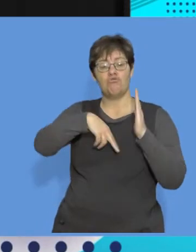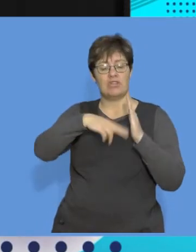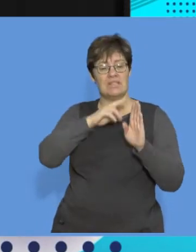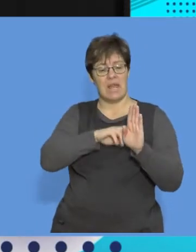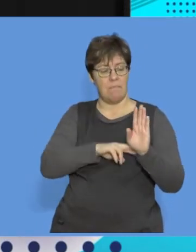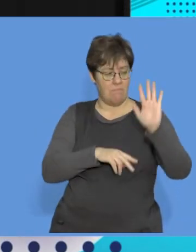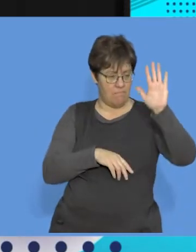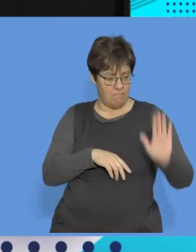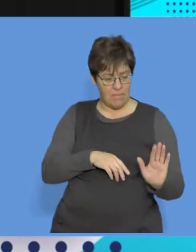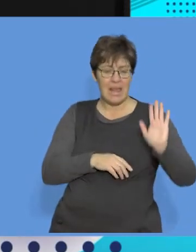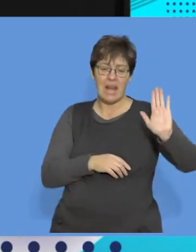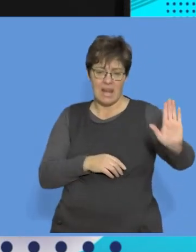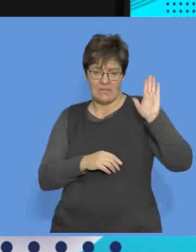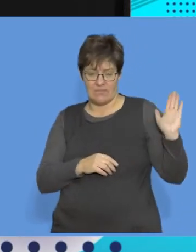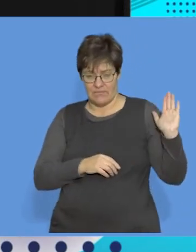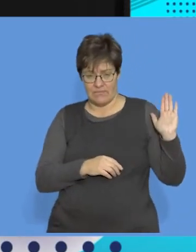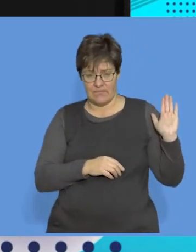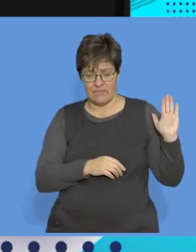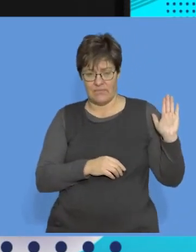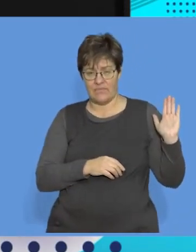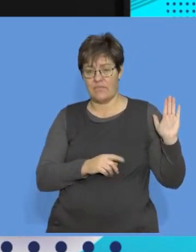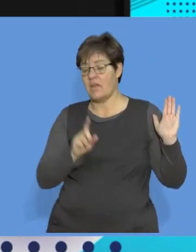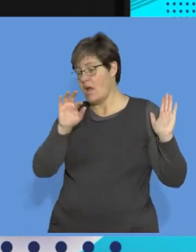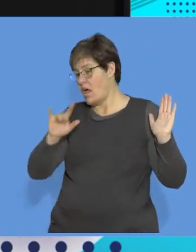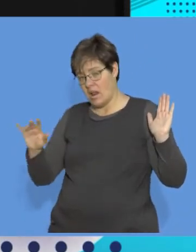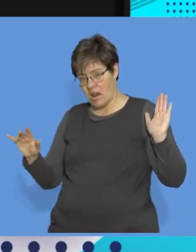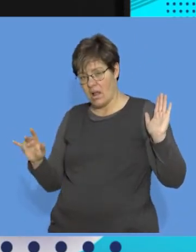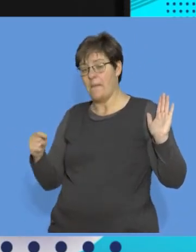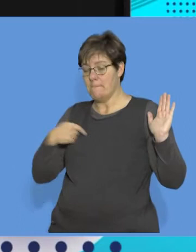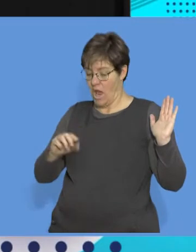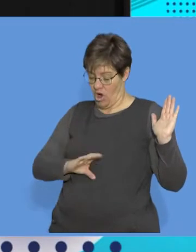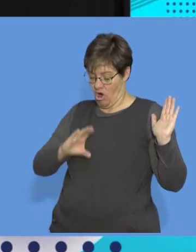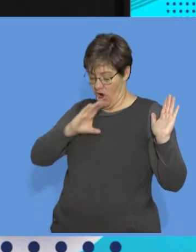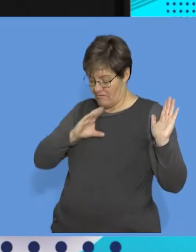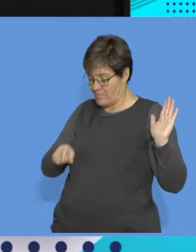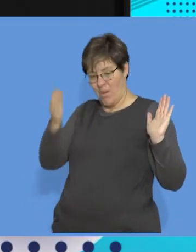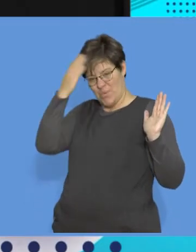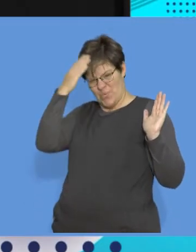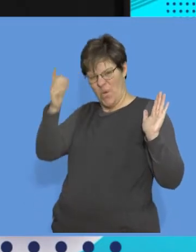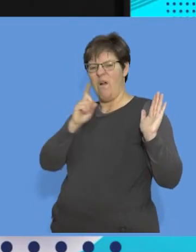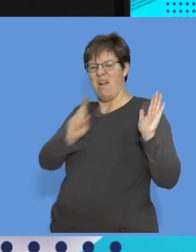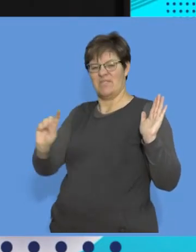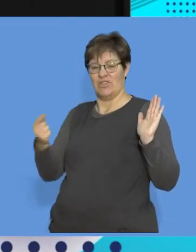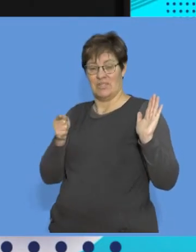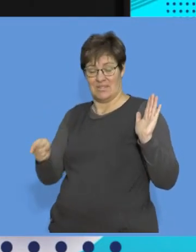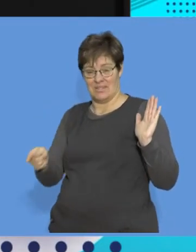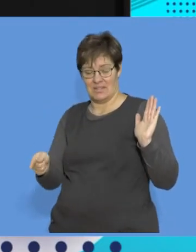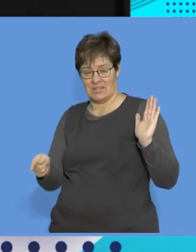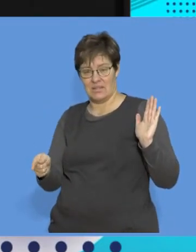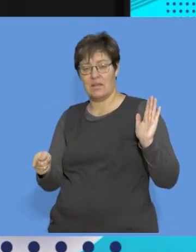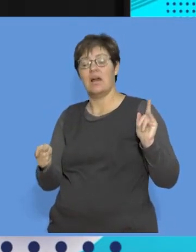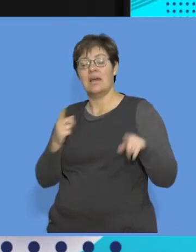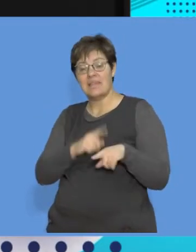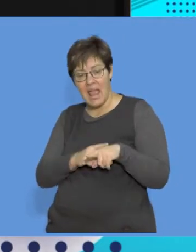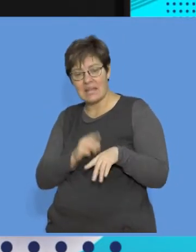and then leave it. Answer the question that you're most familiar with first, and then allocate